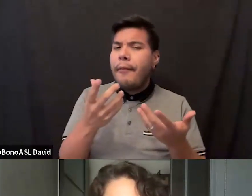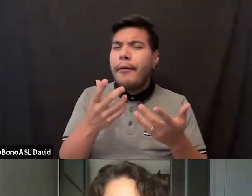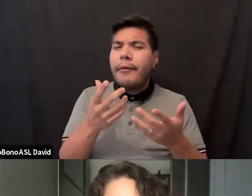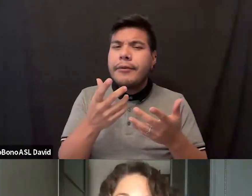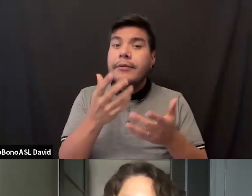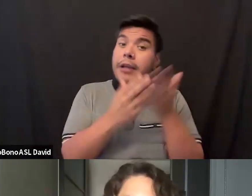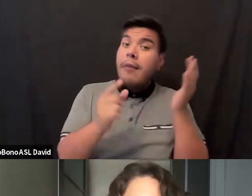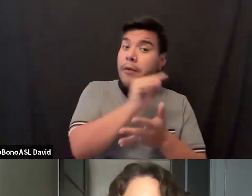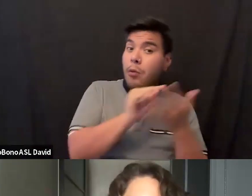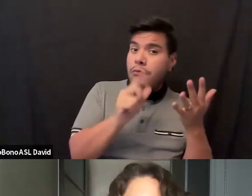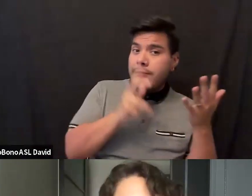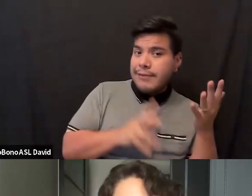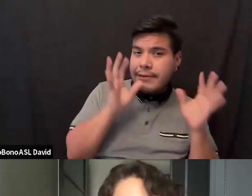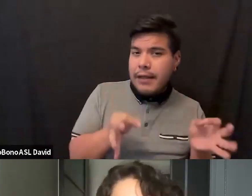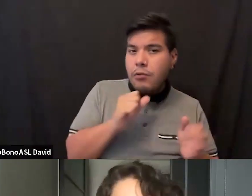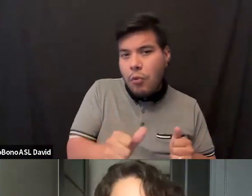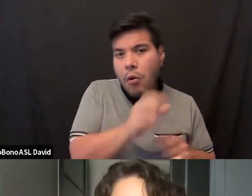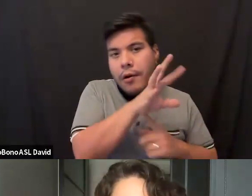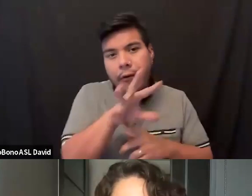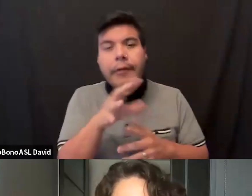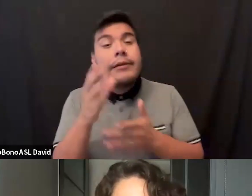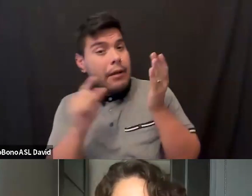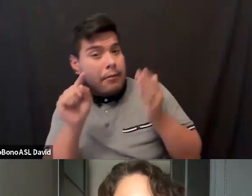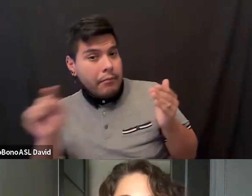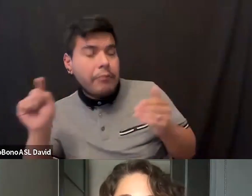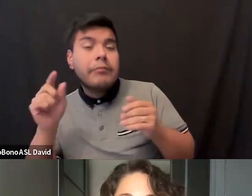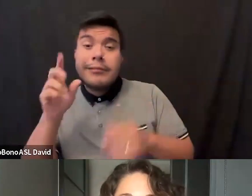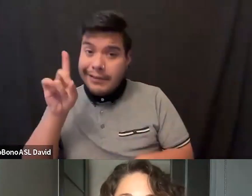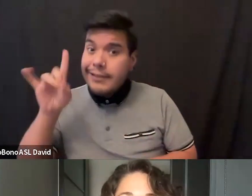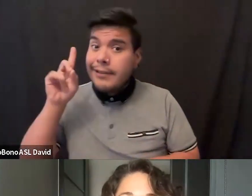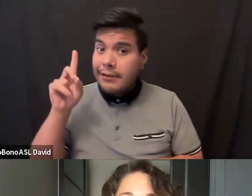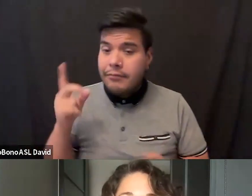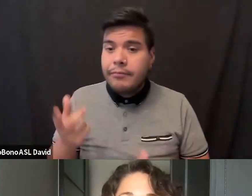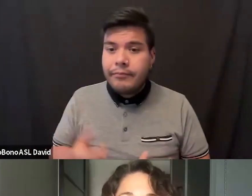have an abortions, and half of the characters decided to have abortions.